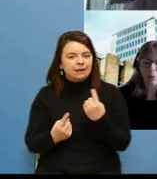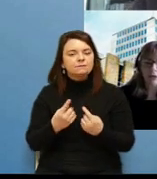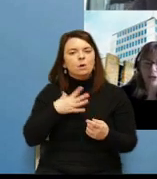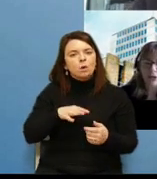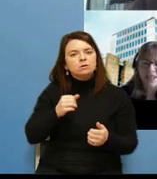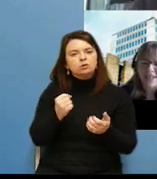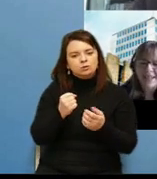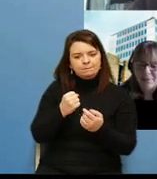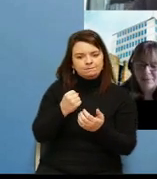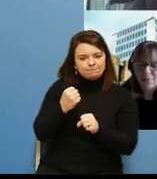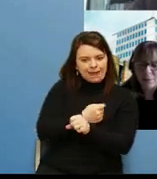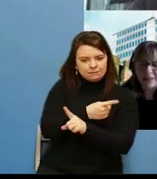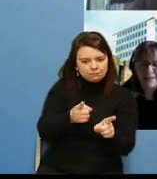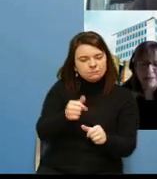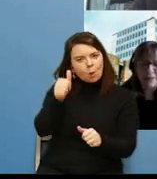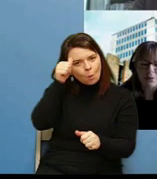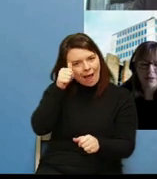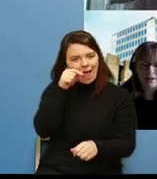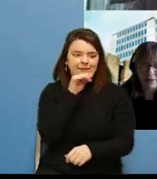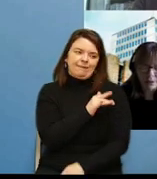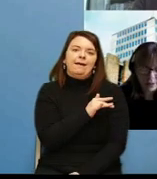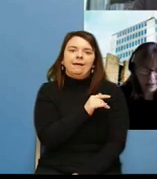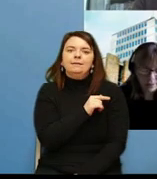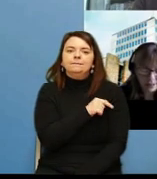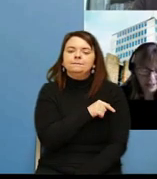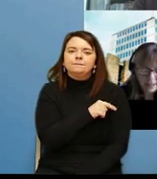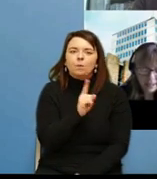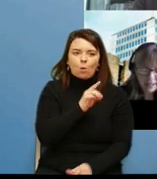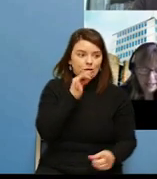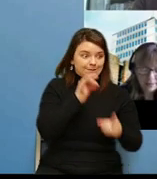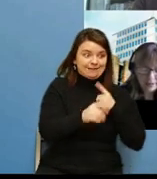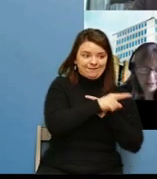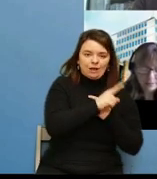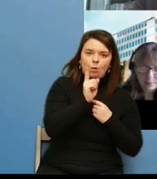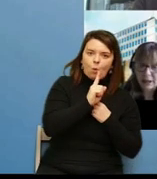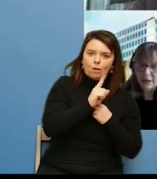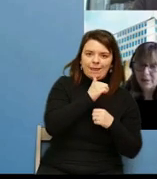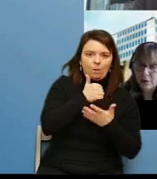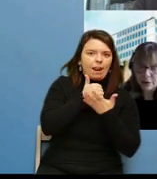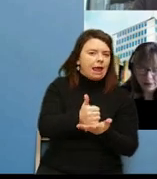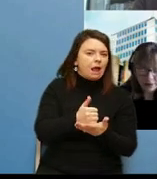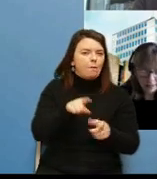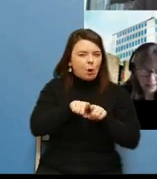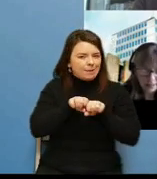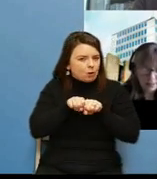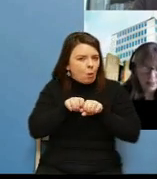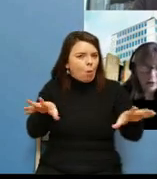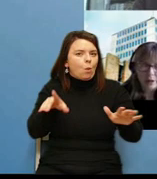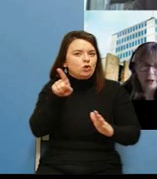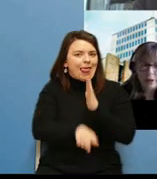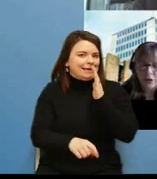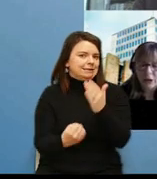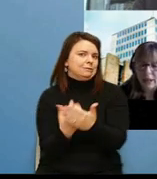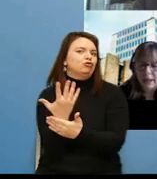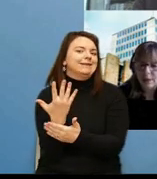can't see a product, but we wanted to make you aware that this was happening and its particular focus, and that we're